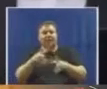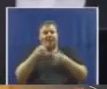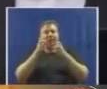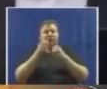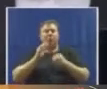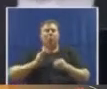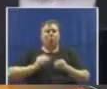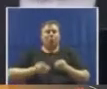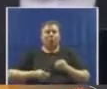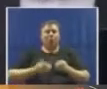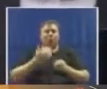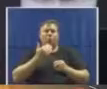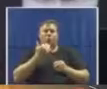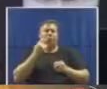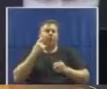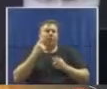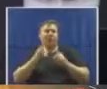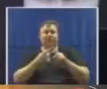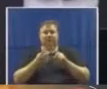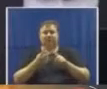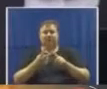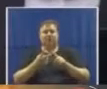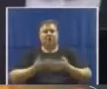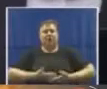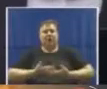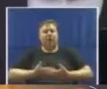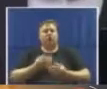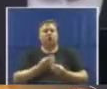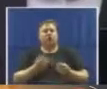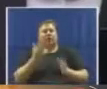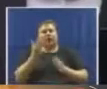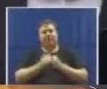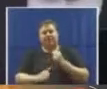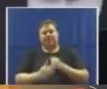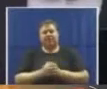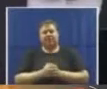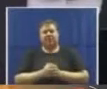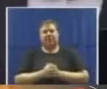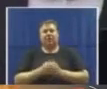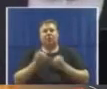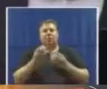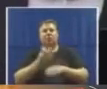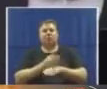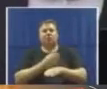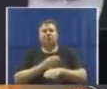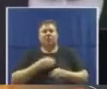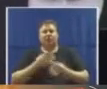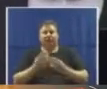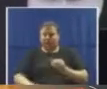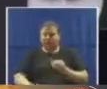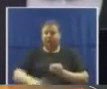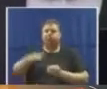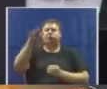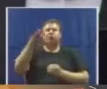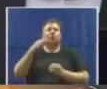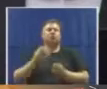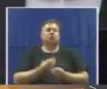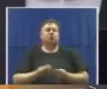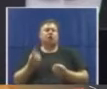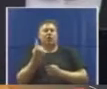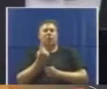is a woman who falls pregnant. It is a woman who carries a child for 9 months, and in most cases, raises that child